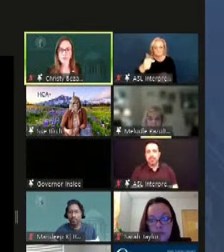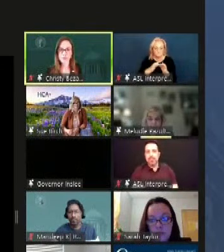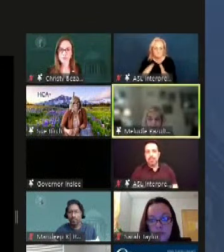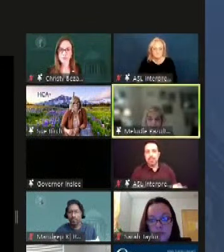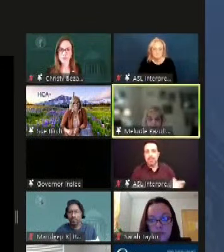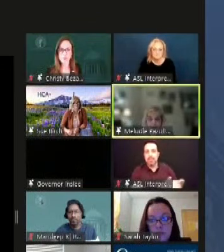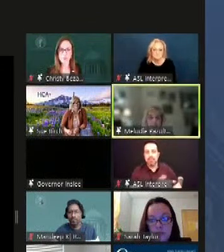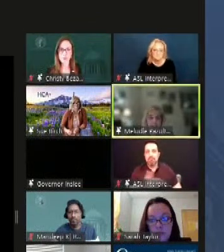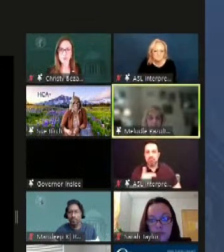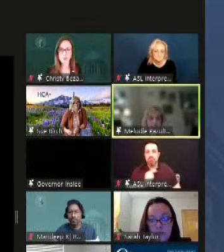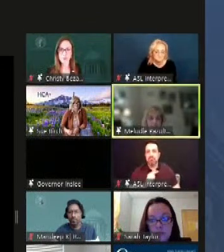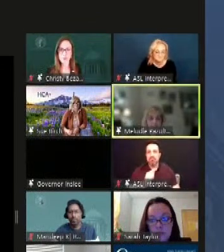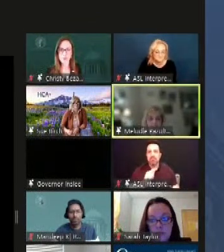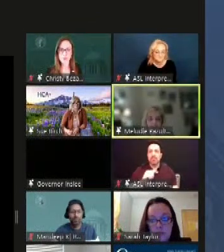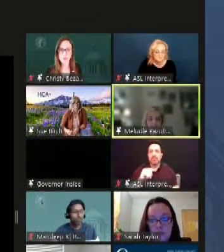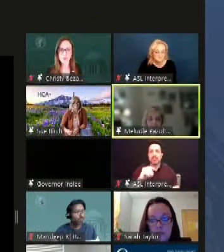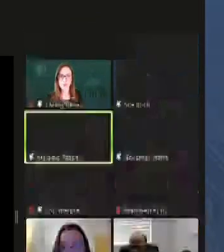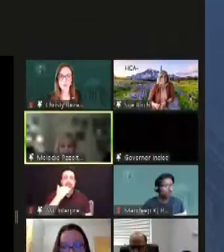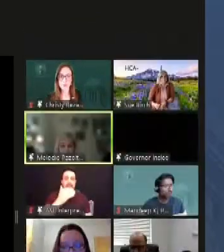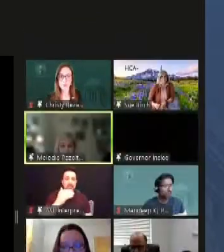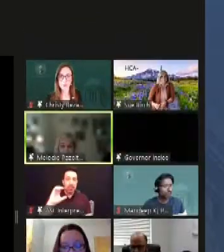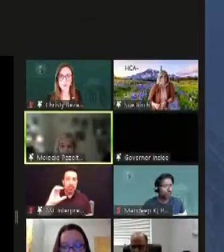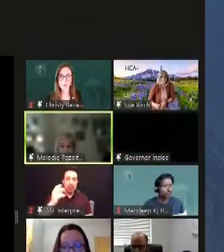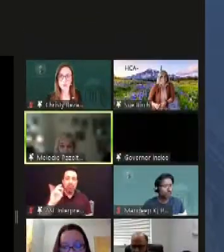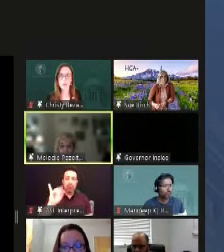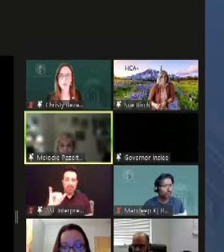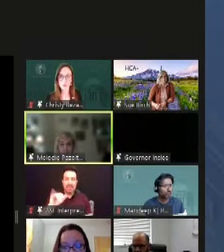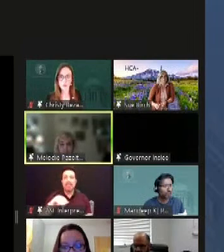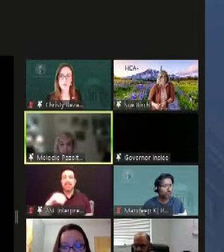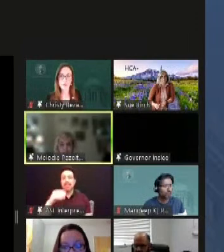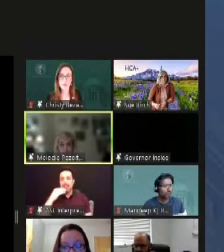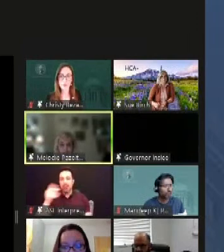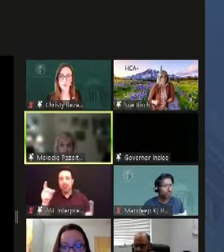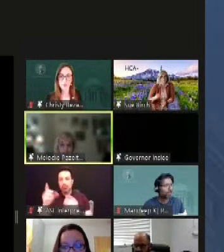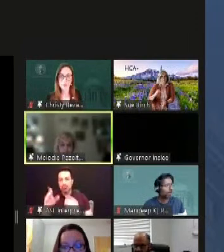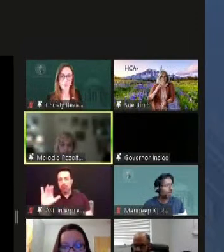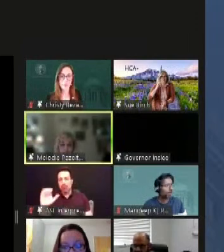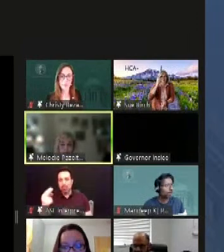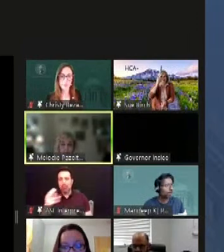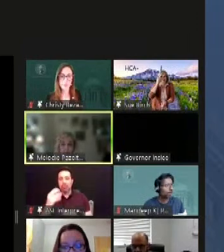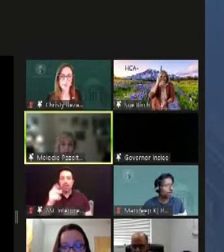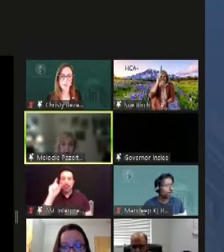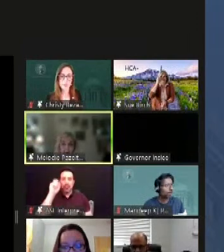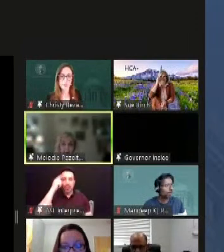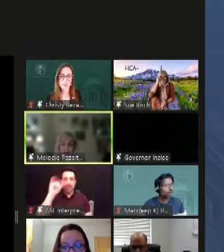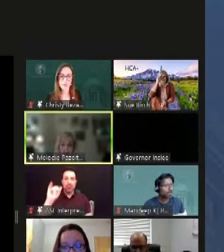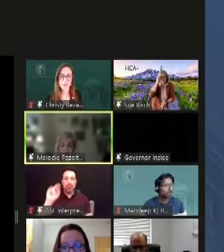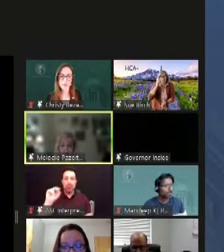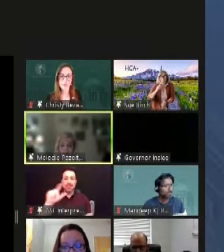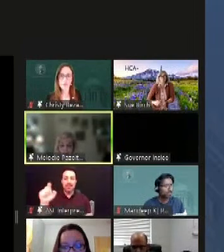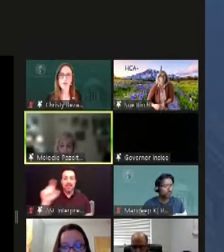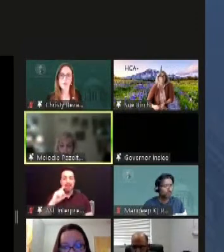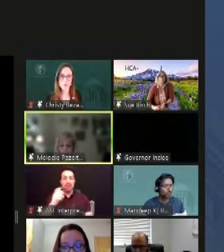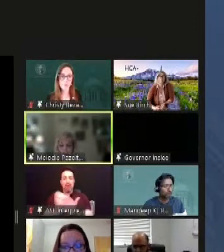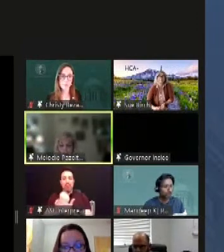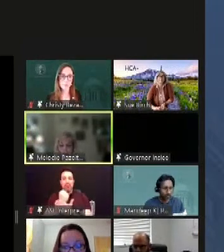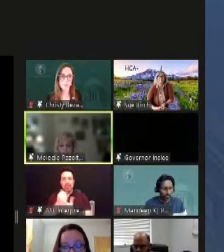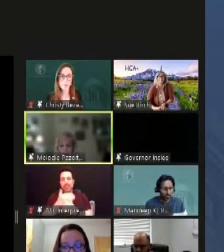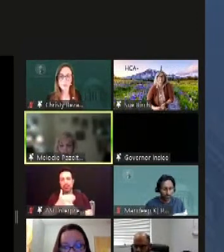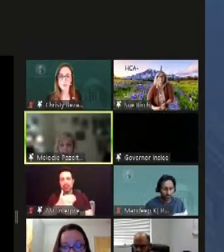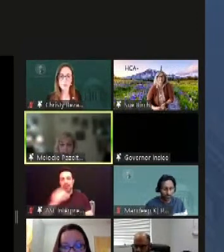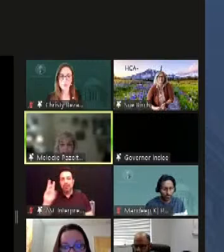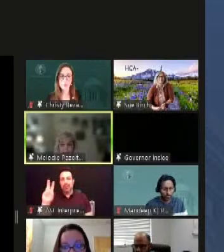Thank you, Christy, and thank you, Director Birch, and thank you, Governor Inslee, for the opportunity of sharing